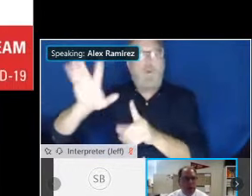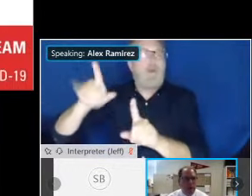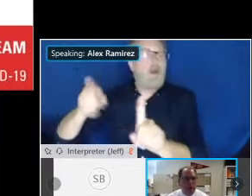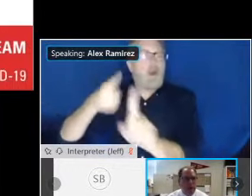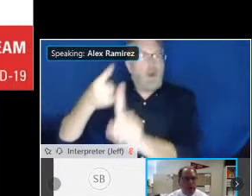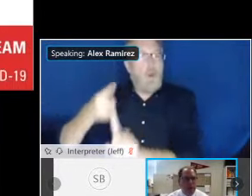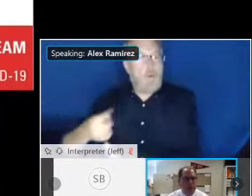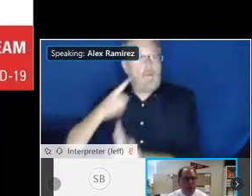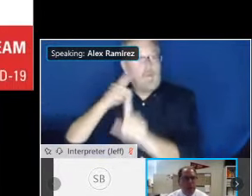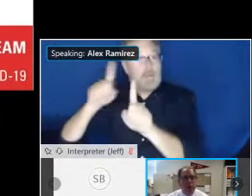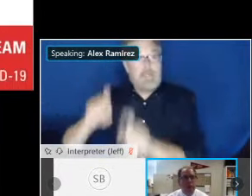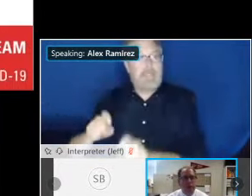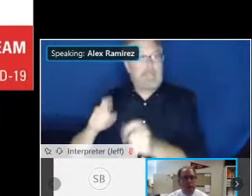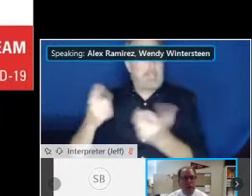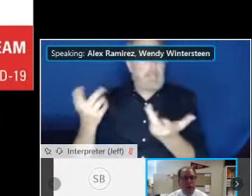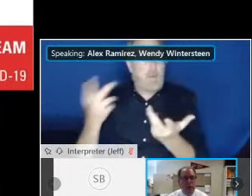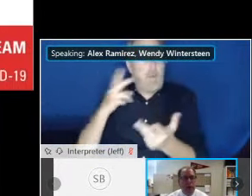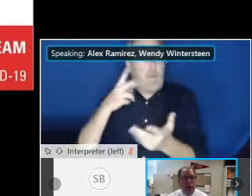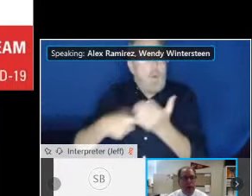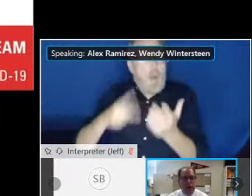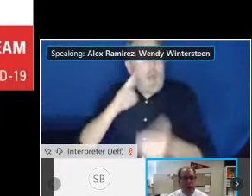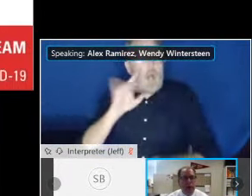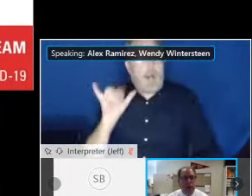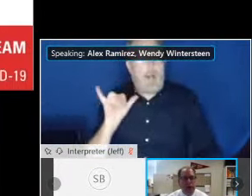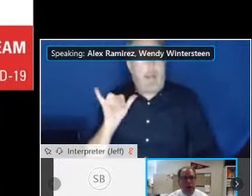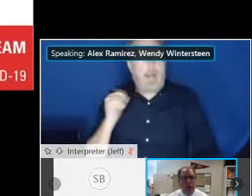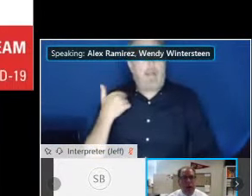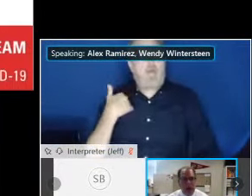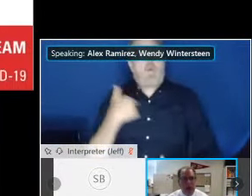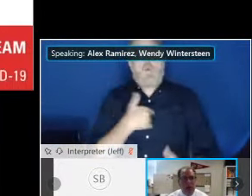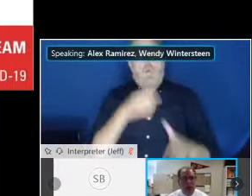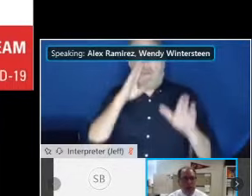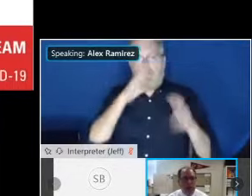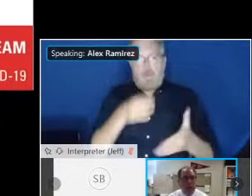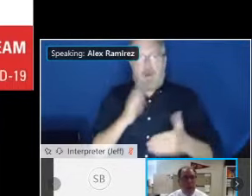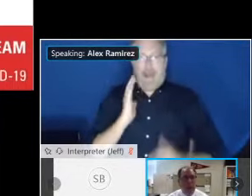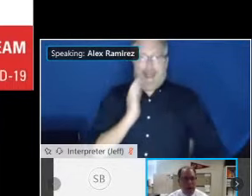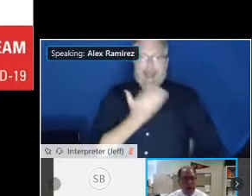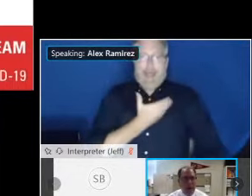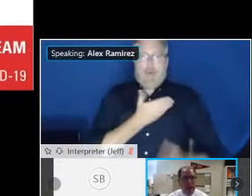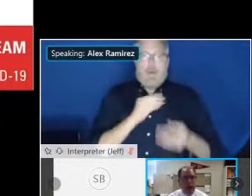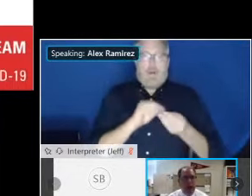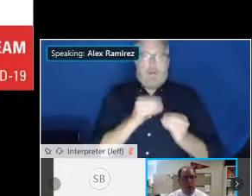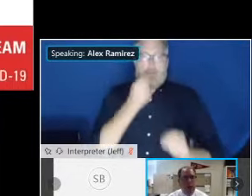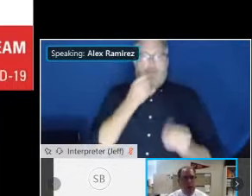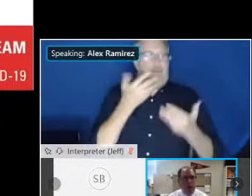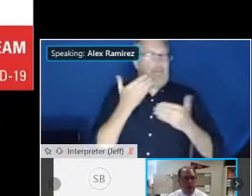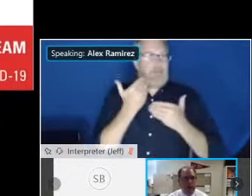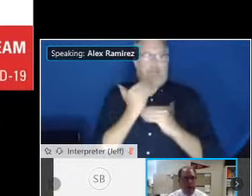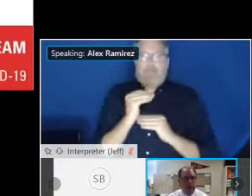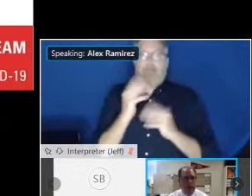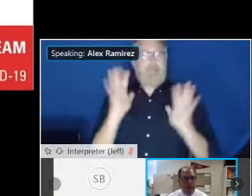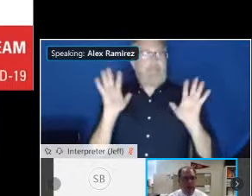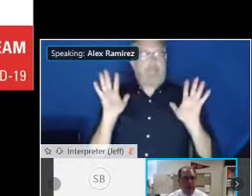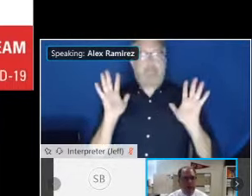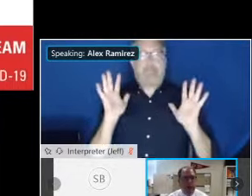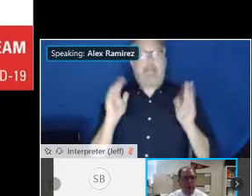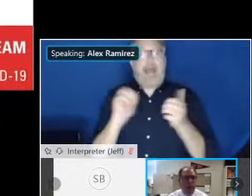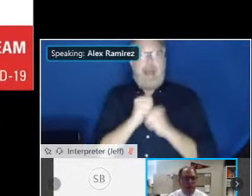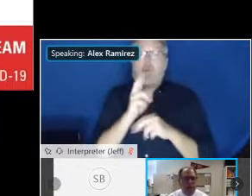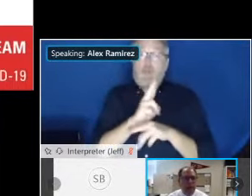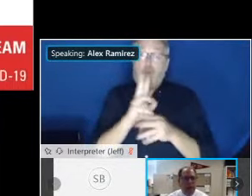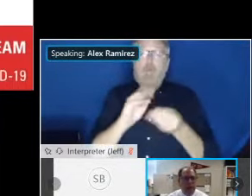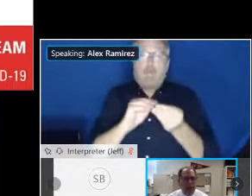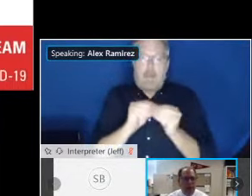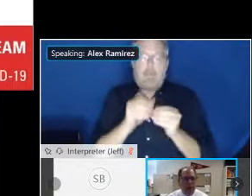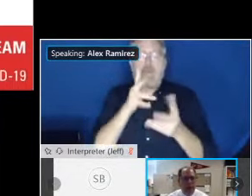particular situations were. We're focused on identifying what our numbers mean for us and how we utilize those numbers